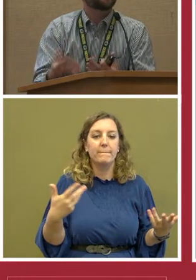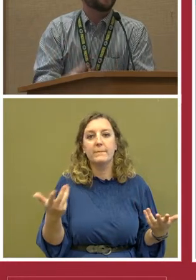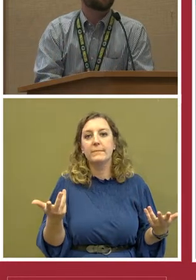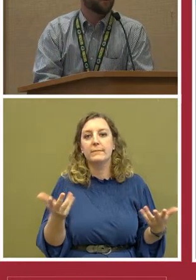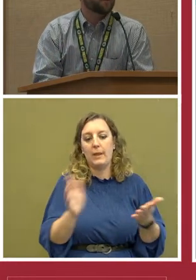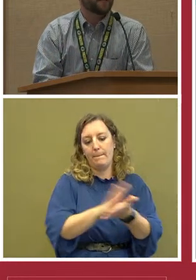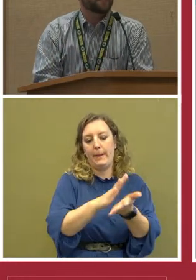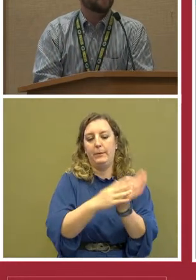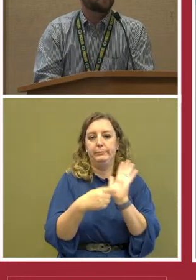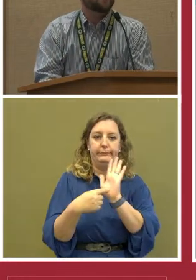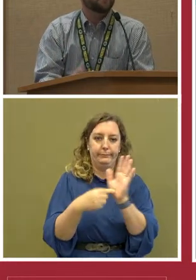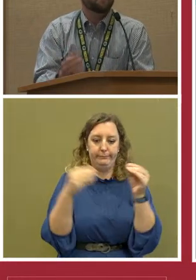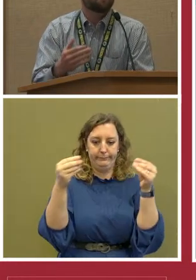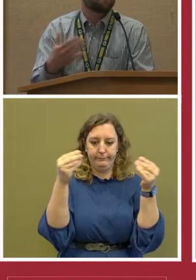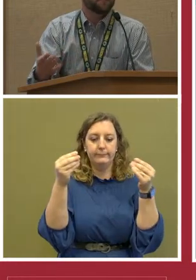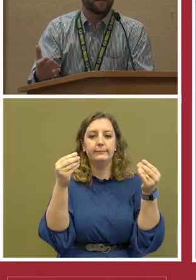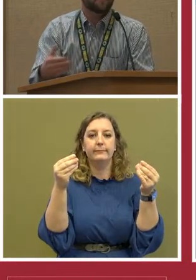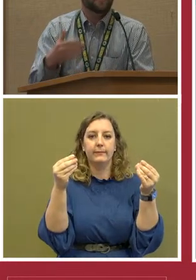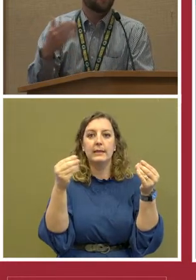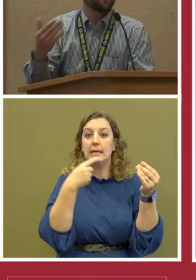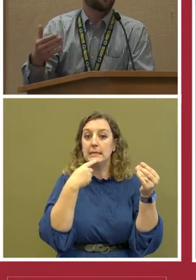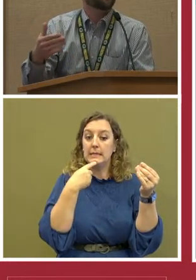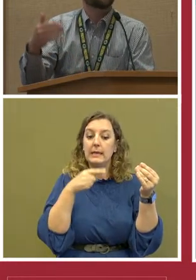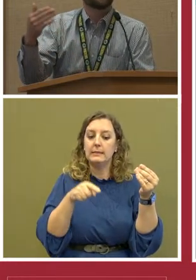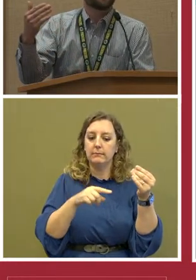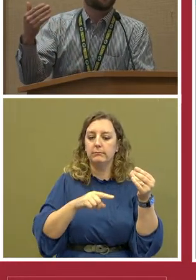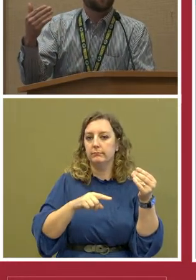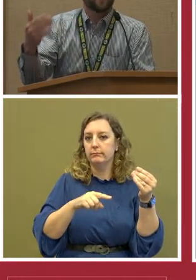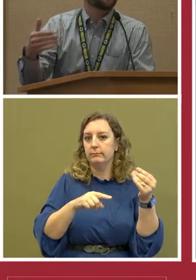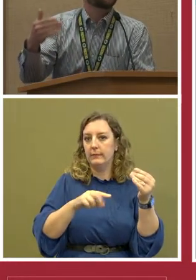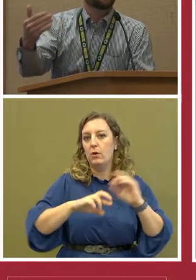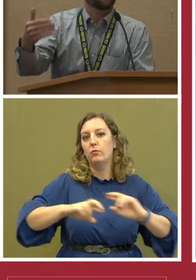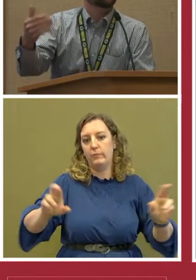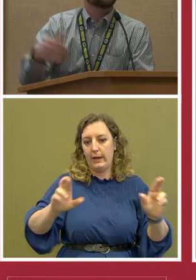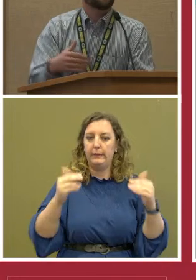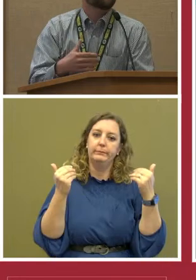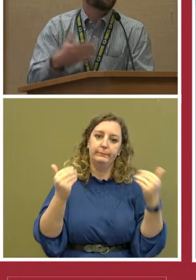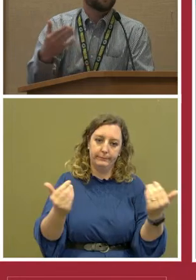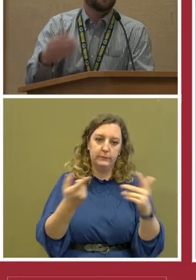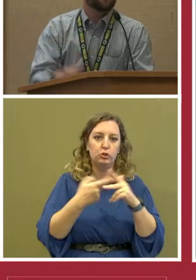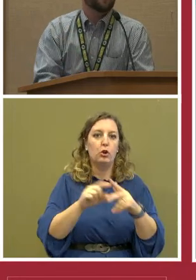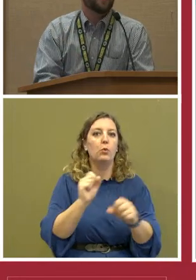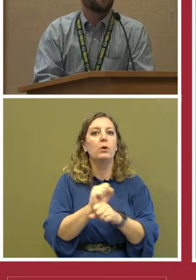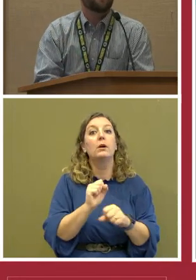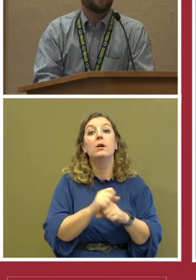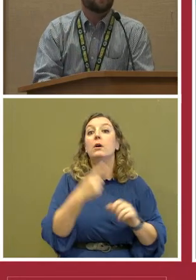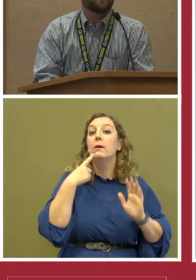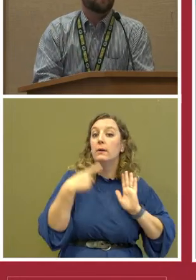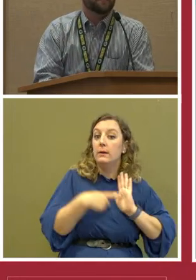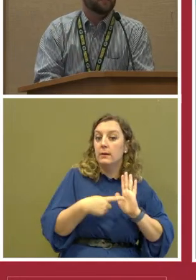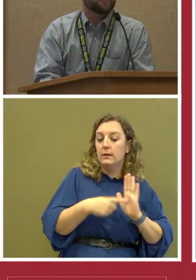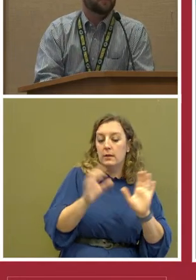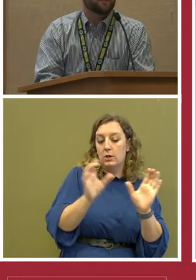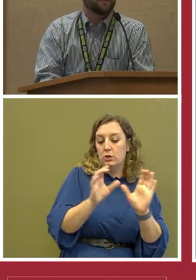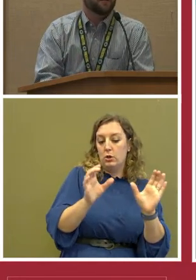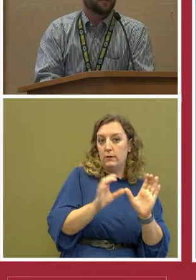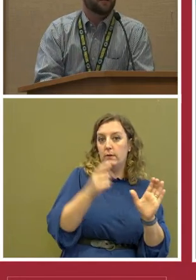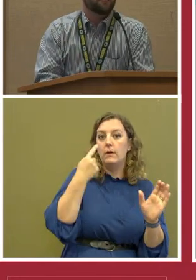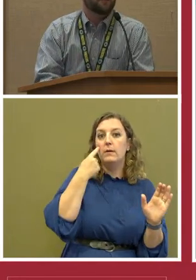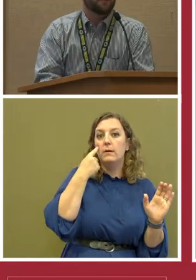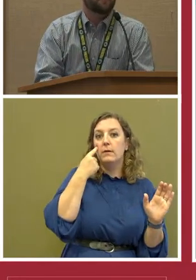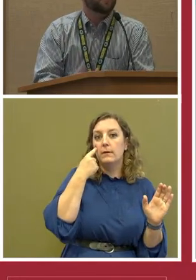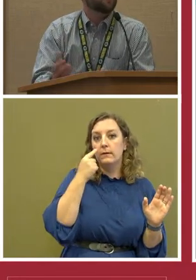basically a piece of paper that says that you are ready to go. For instance, we have certifications in